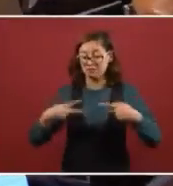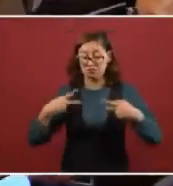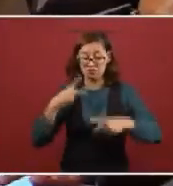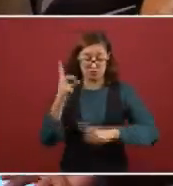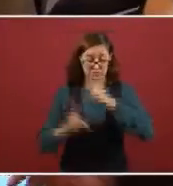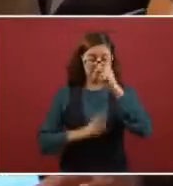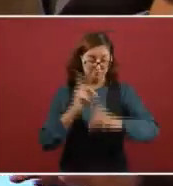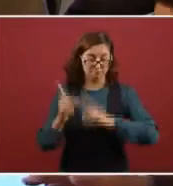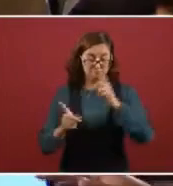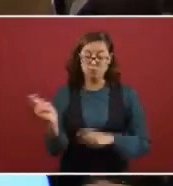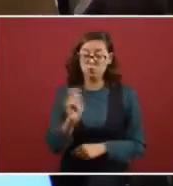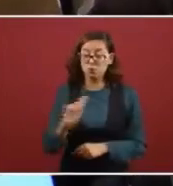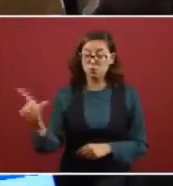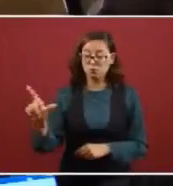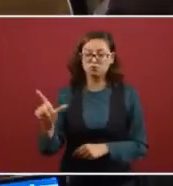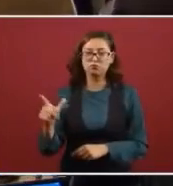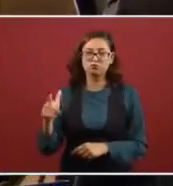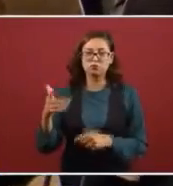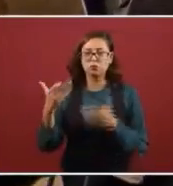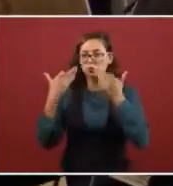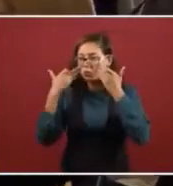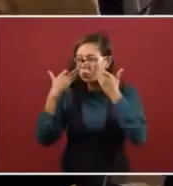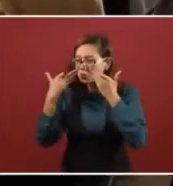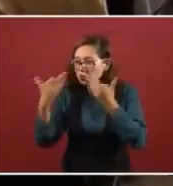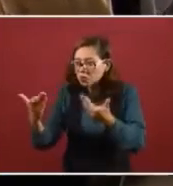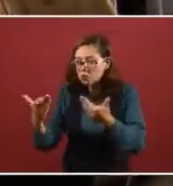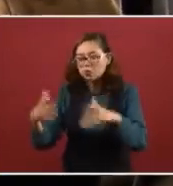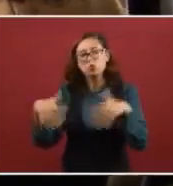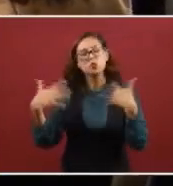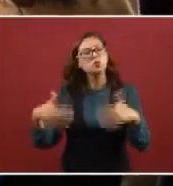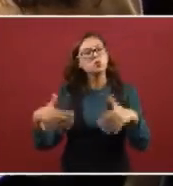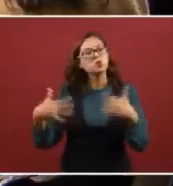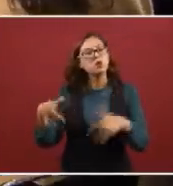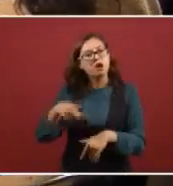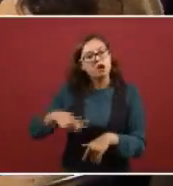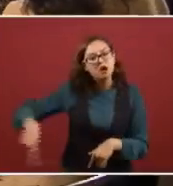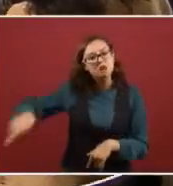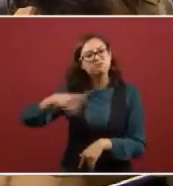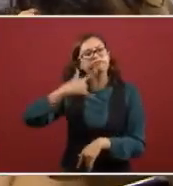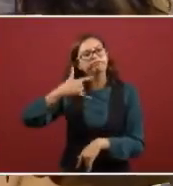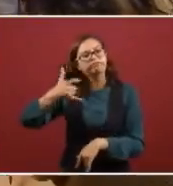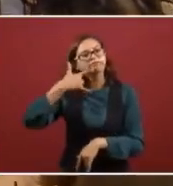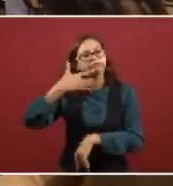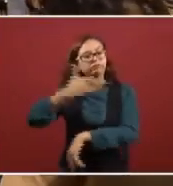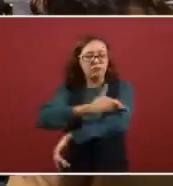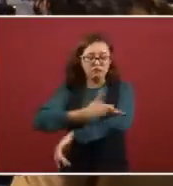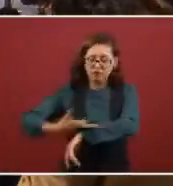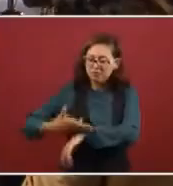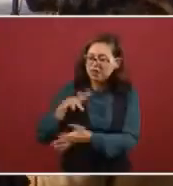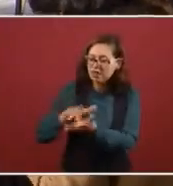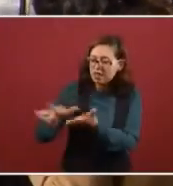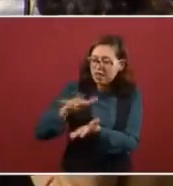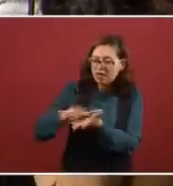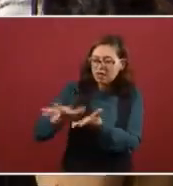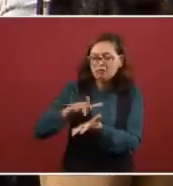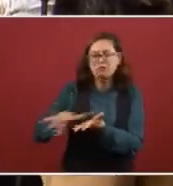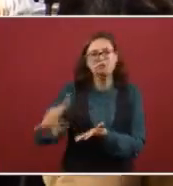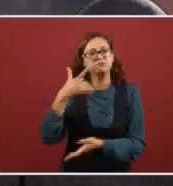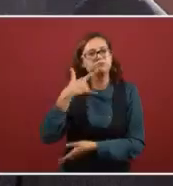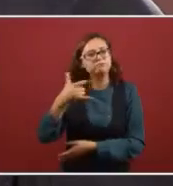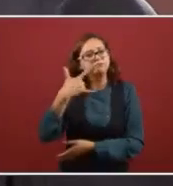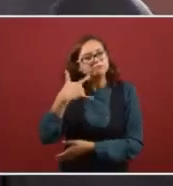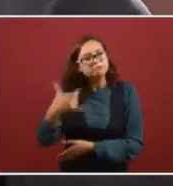do, I'm es por el esfuerzo well de aware ellos, it's due de sus to their familiares. some members of their